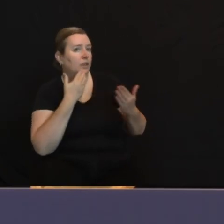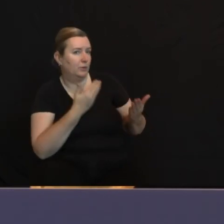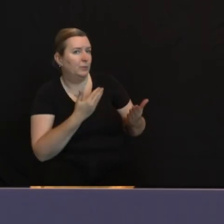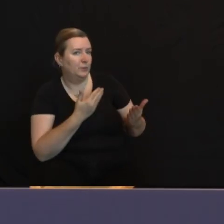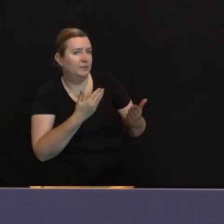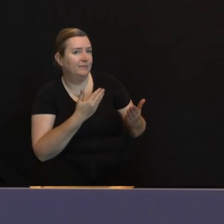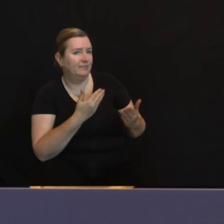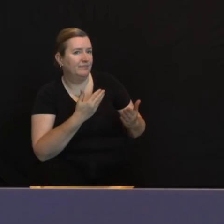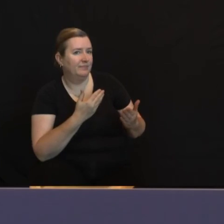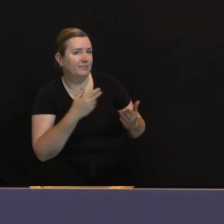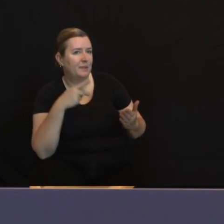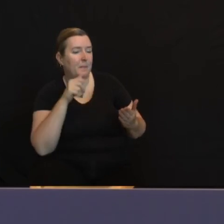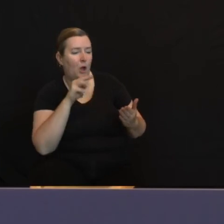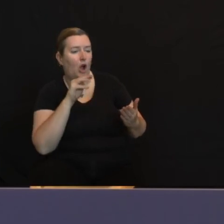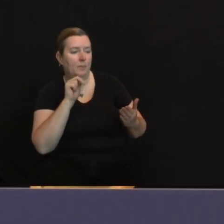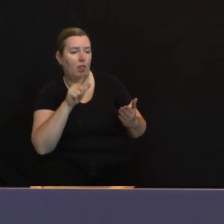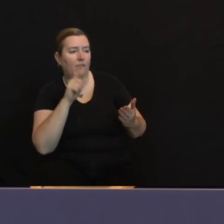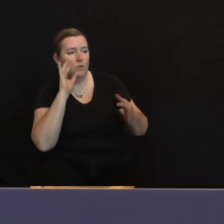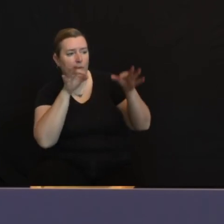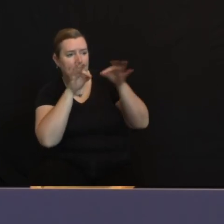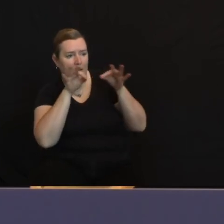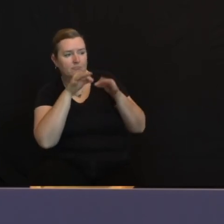afternoon. Hi.